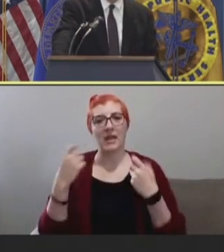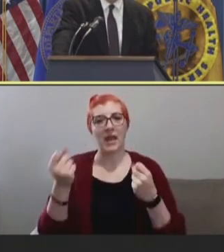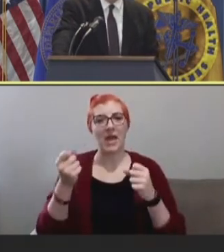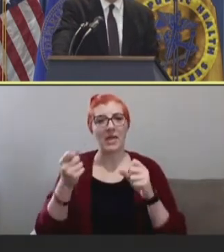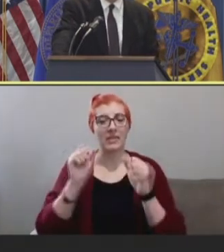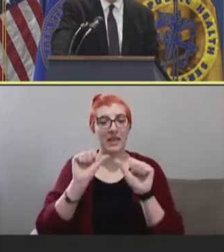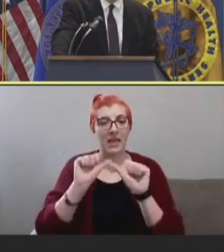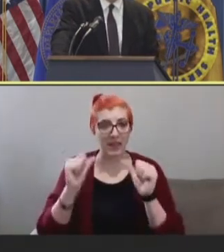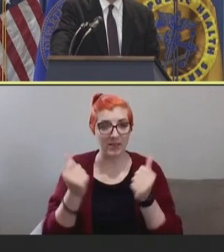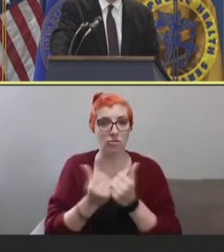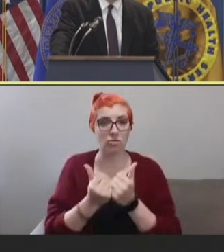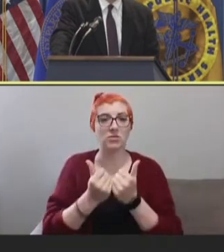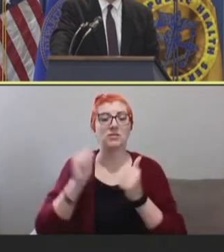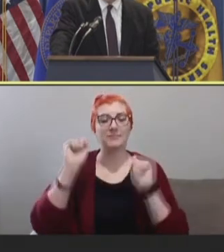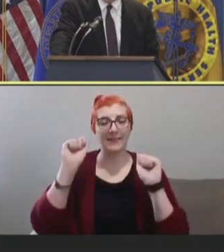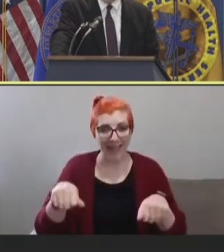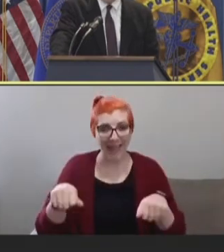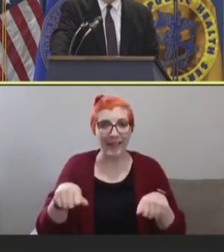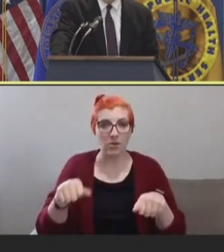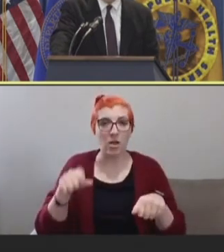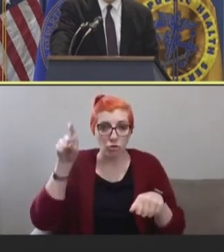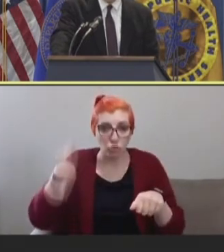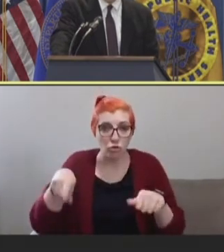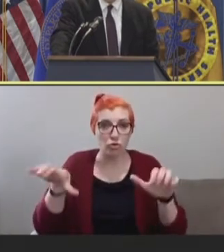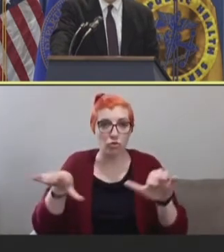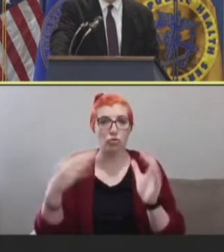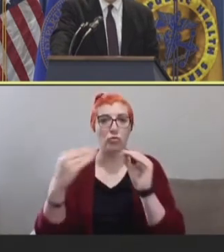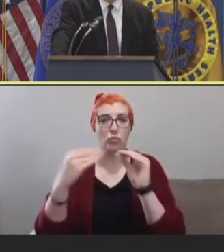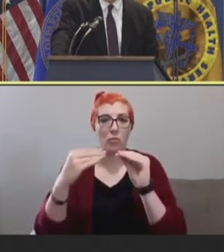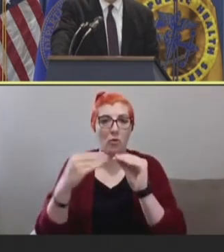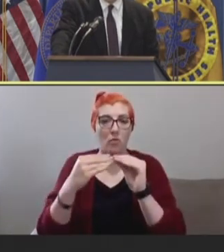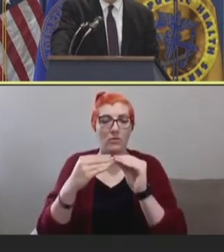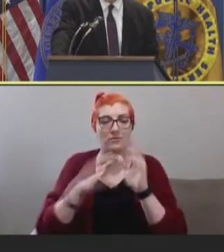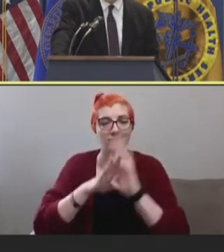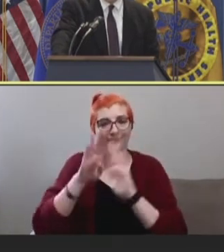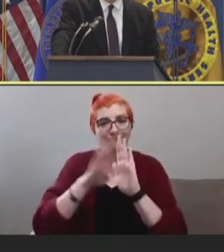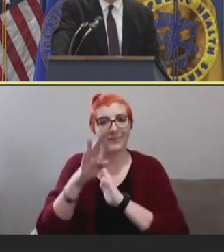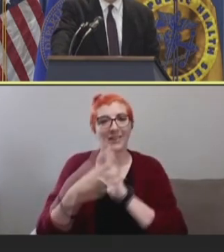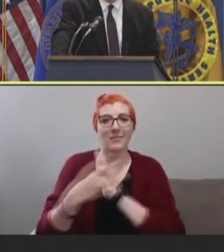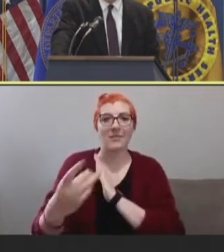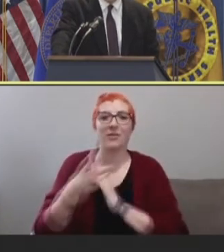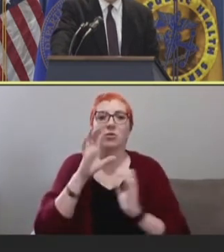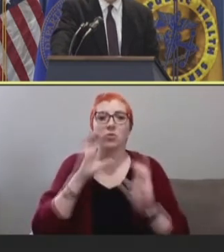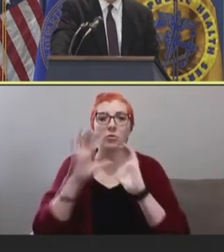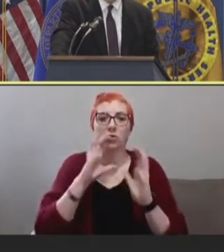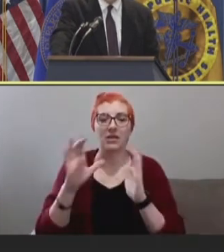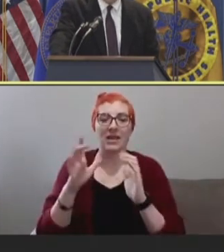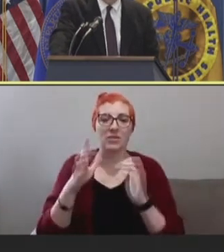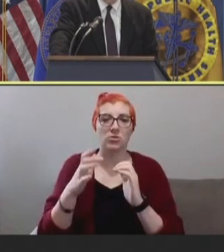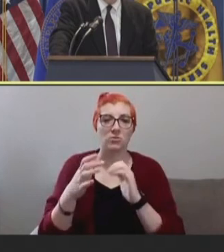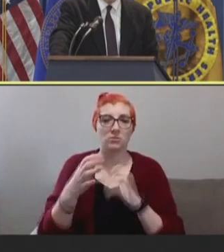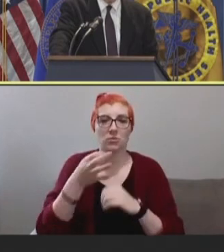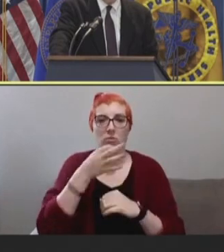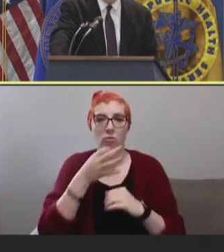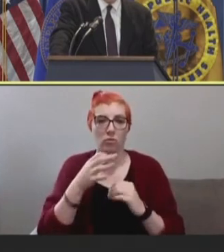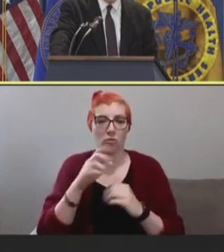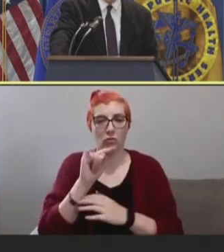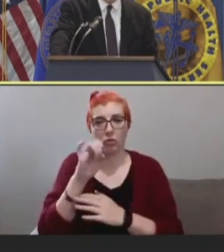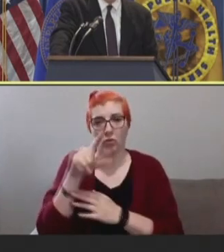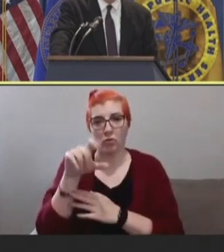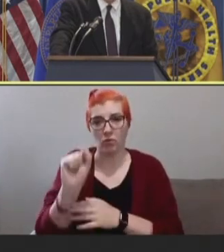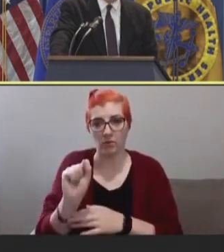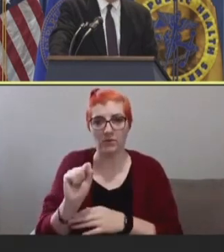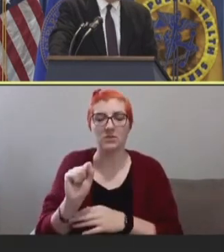more to develop effective communication tools that can address the knowledge gaps related to vaccines and the perceived risks of the